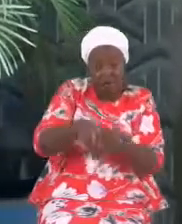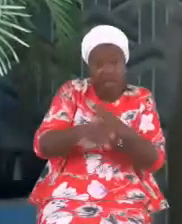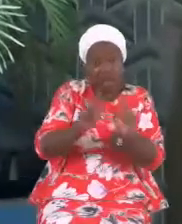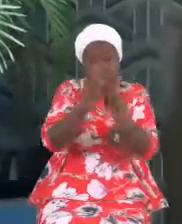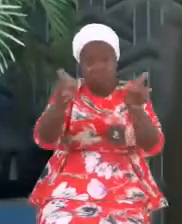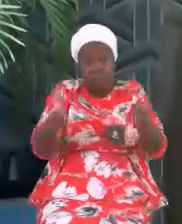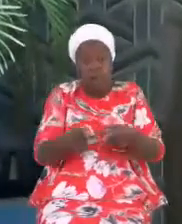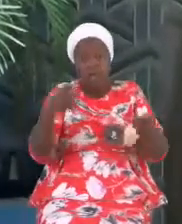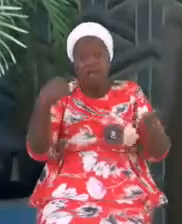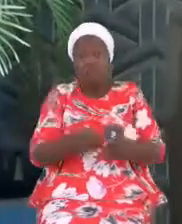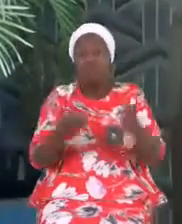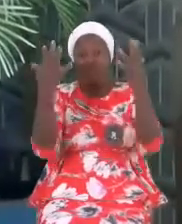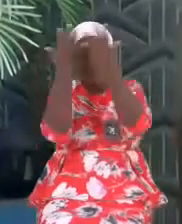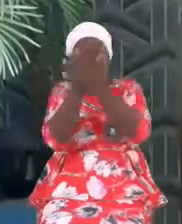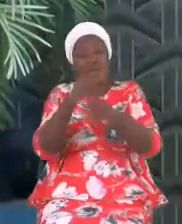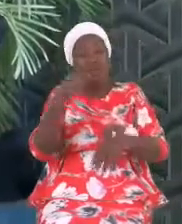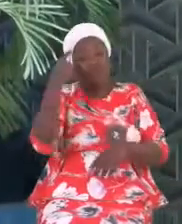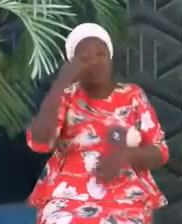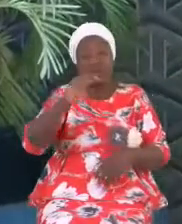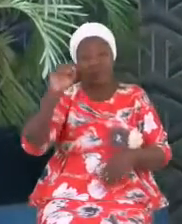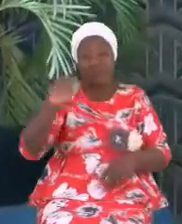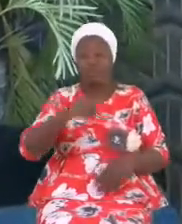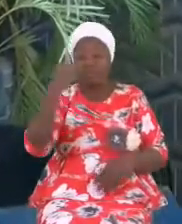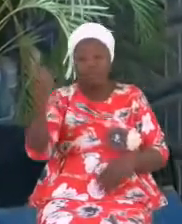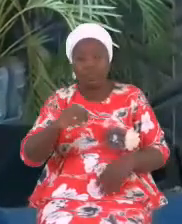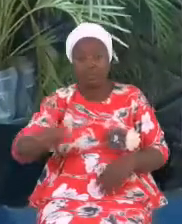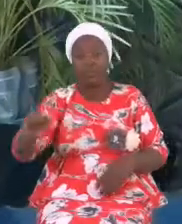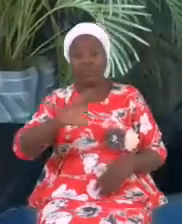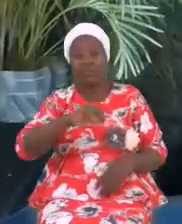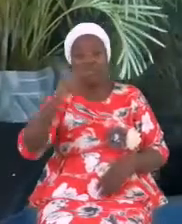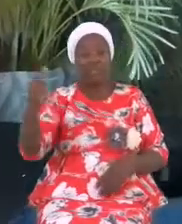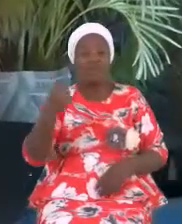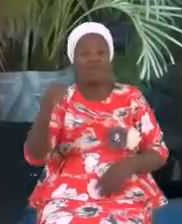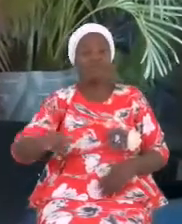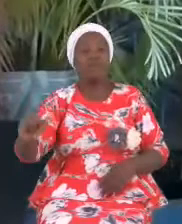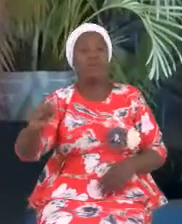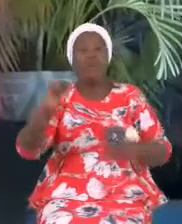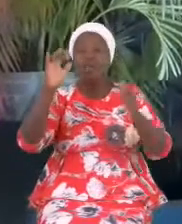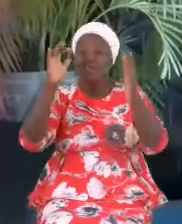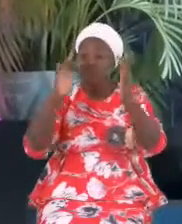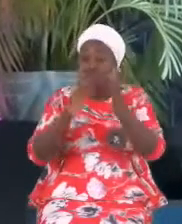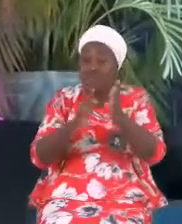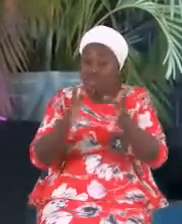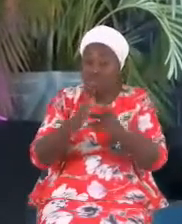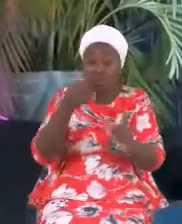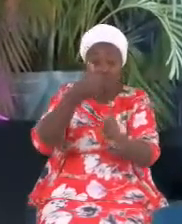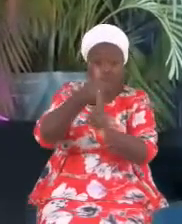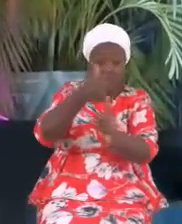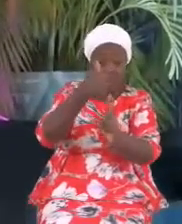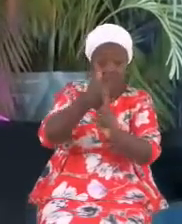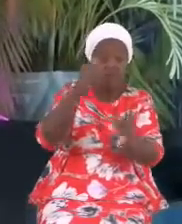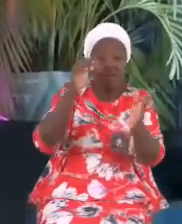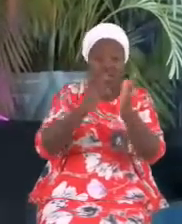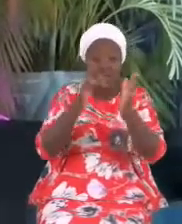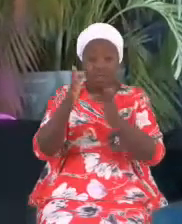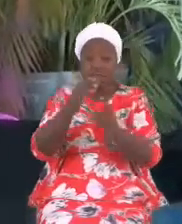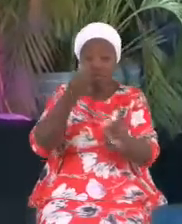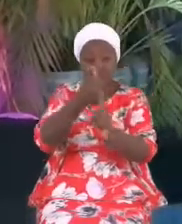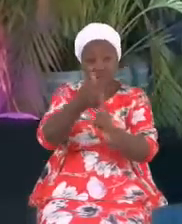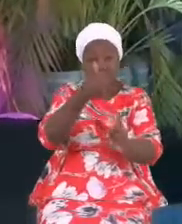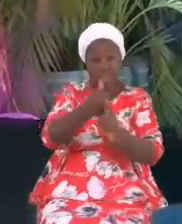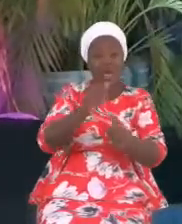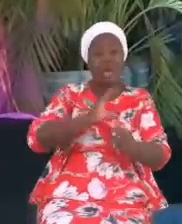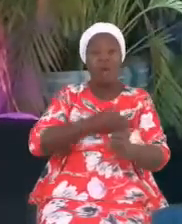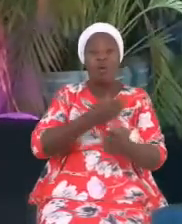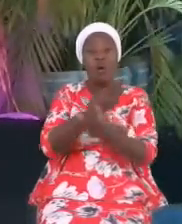ever. Jesus himself, our liberator, Jesus himself, our redeemer, says,